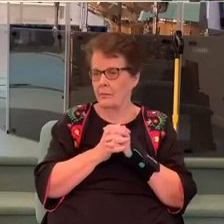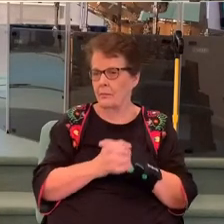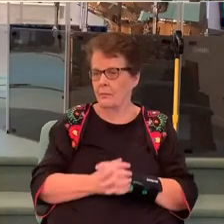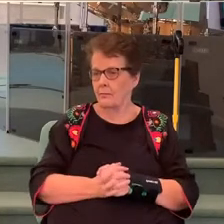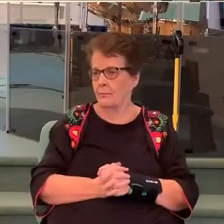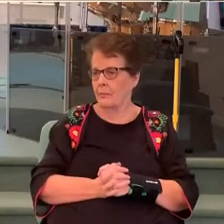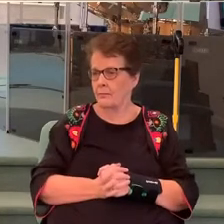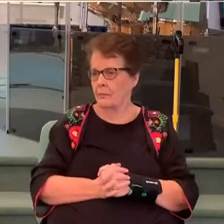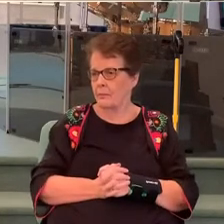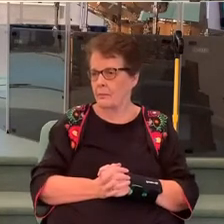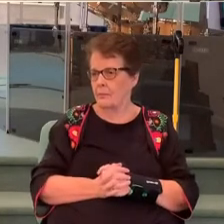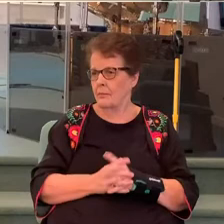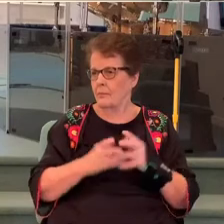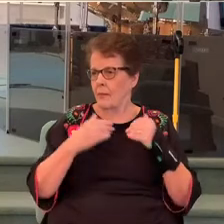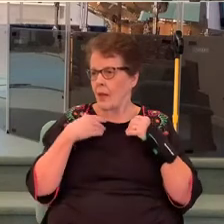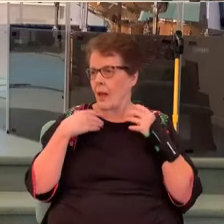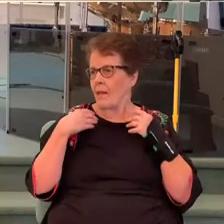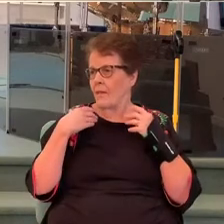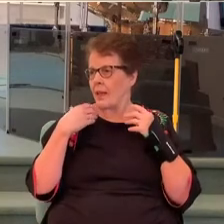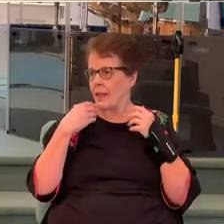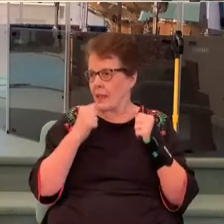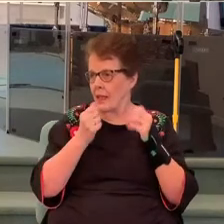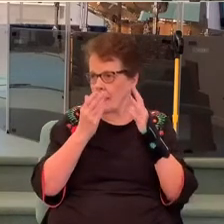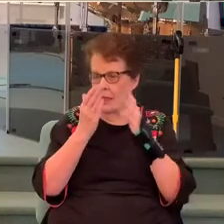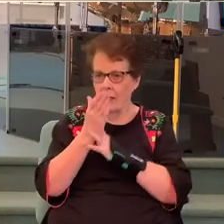I have healing through prayer.